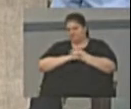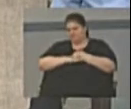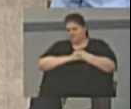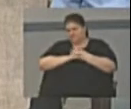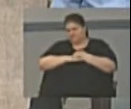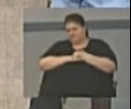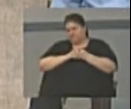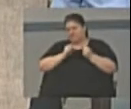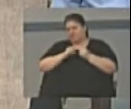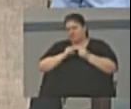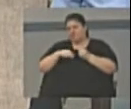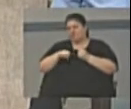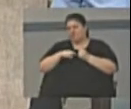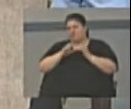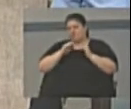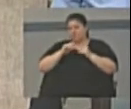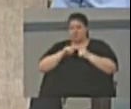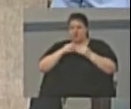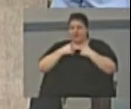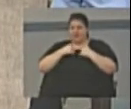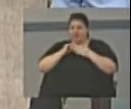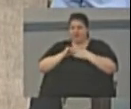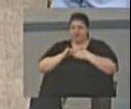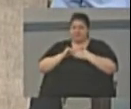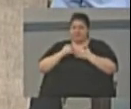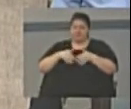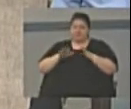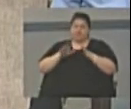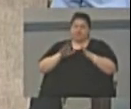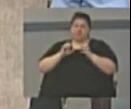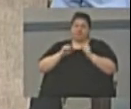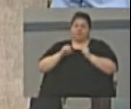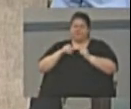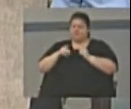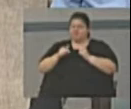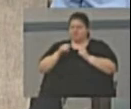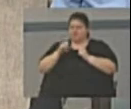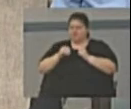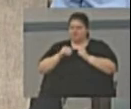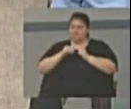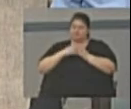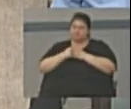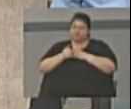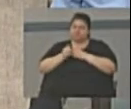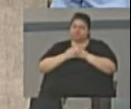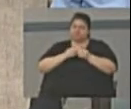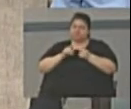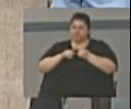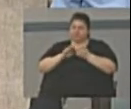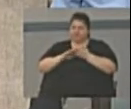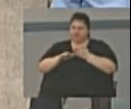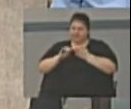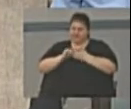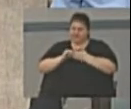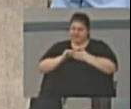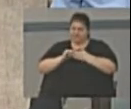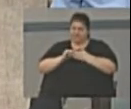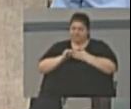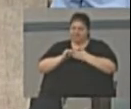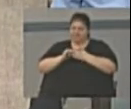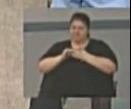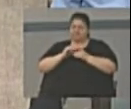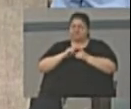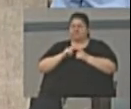And we hope to have that far along so that the county is comfortable in releasing that, and what we intend to do is to